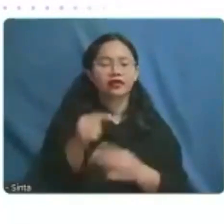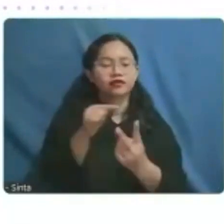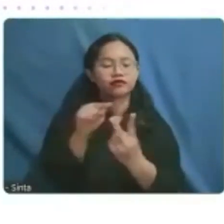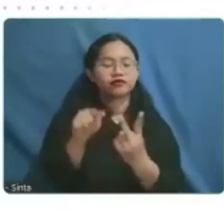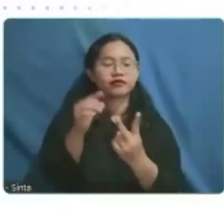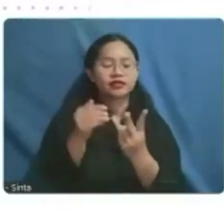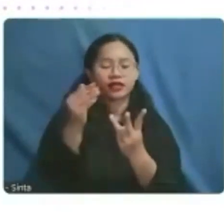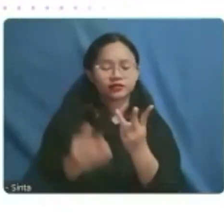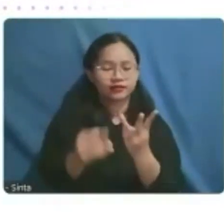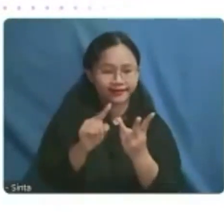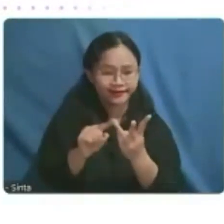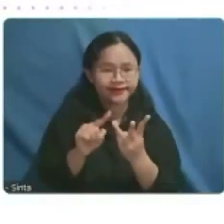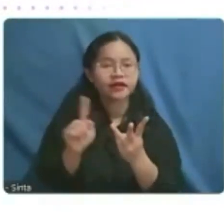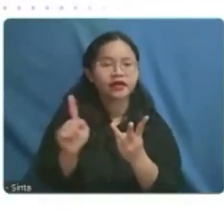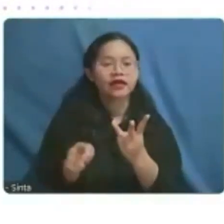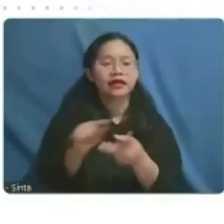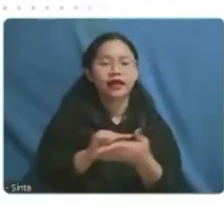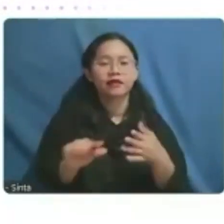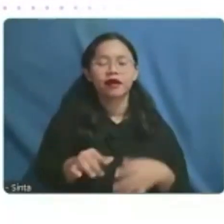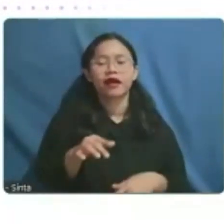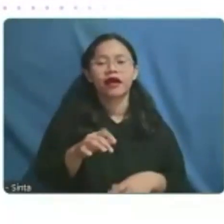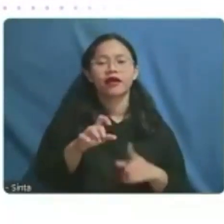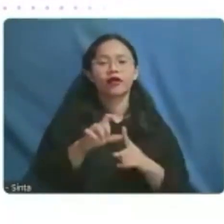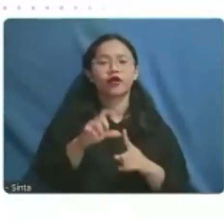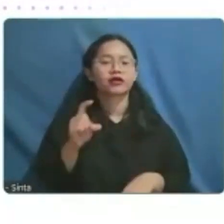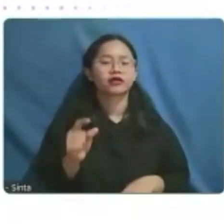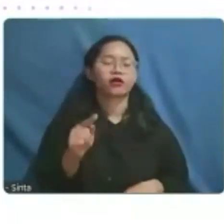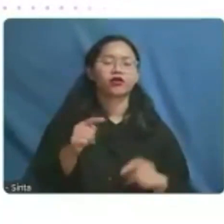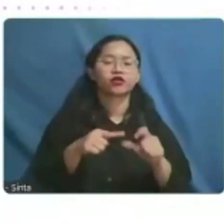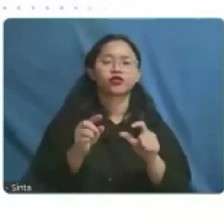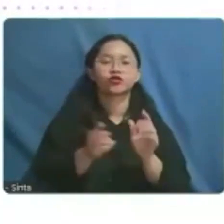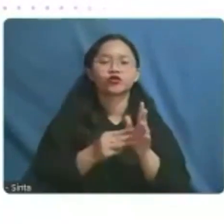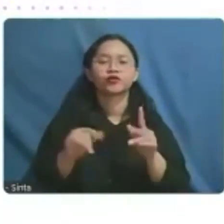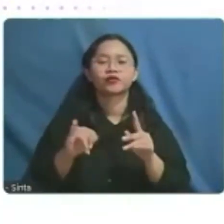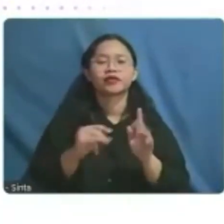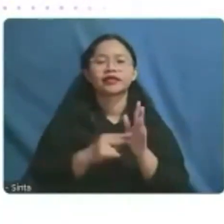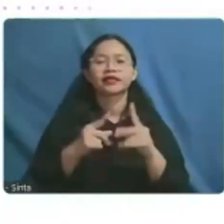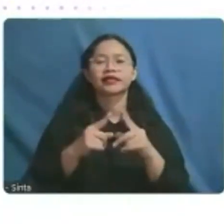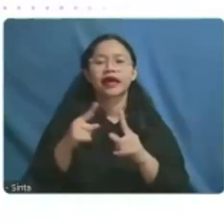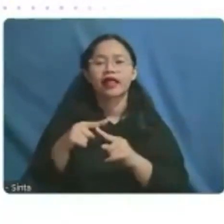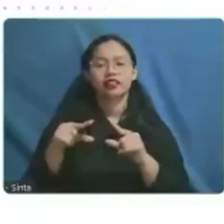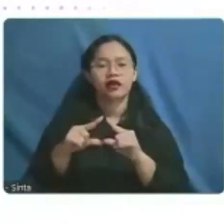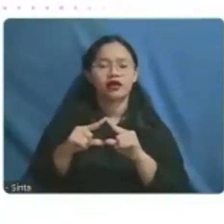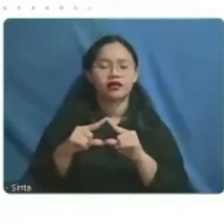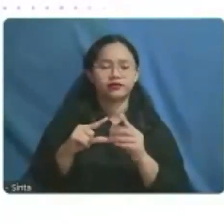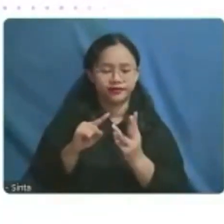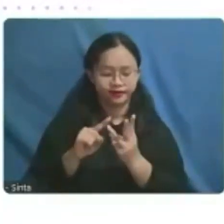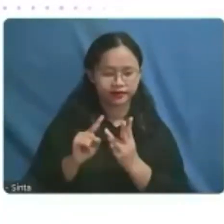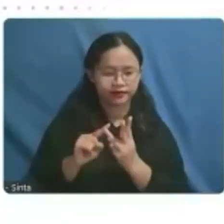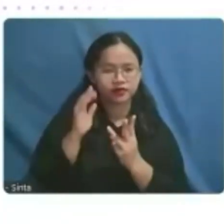Mehta. He will present the presentation with the title The Air Quality, Health and